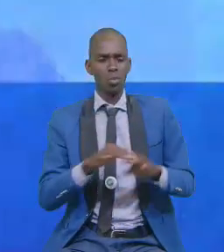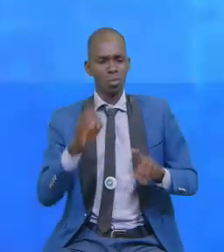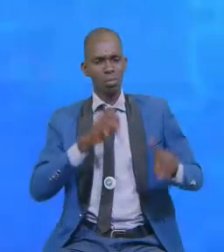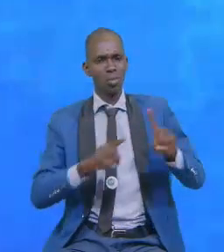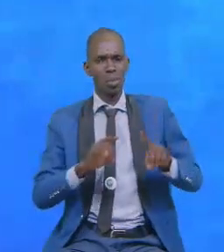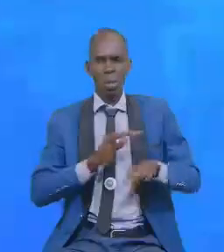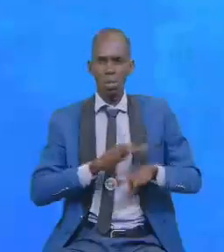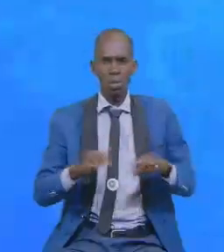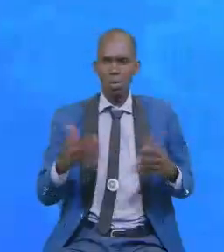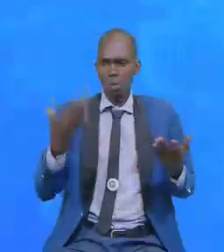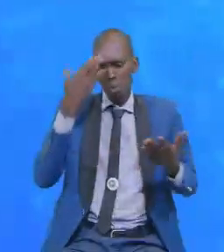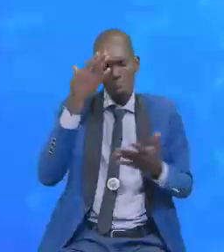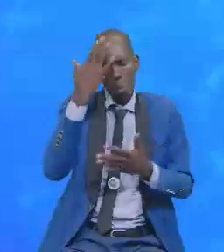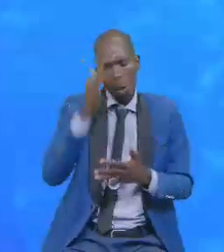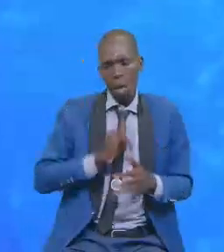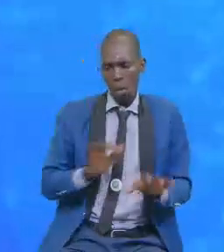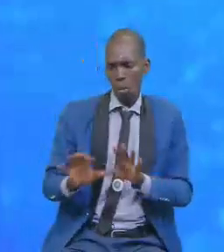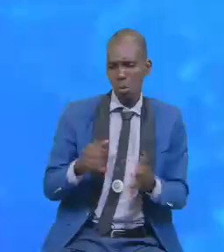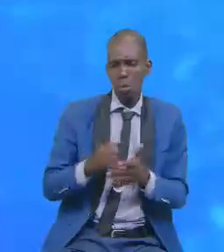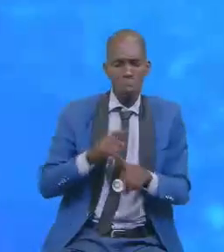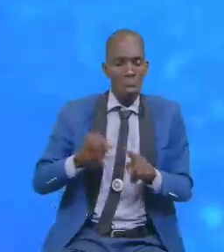doing. I just do them.